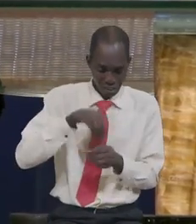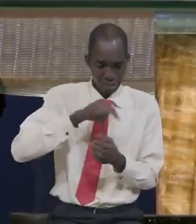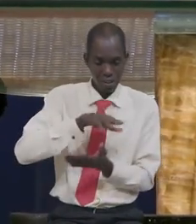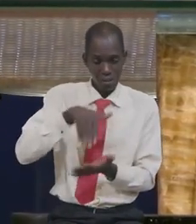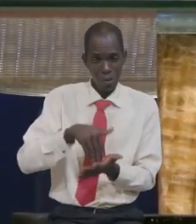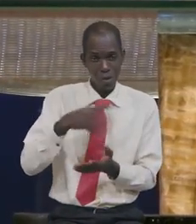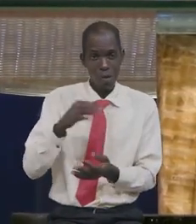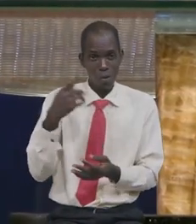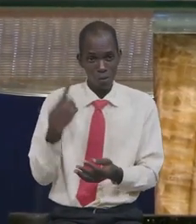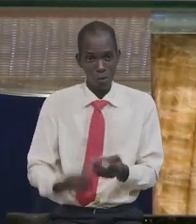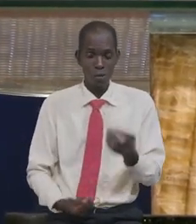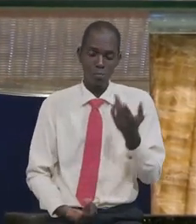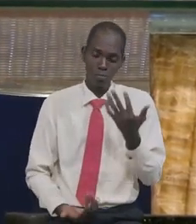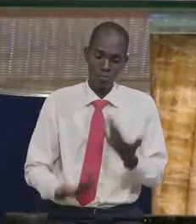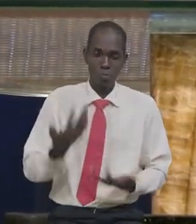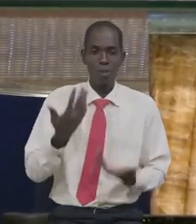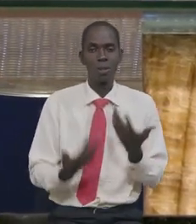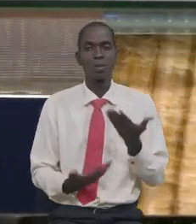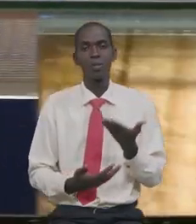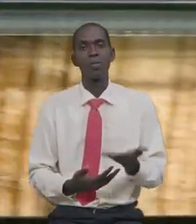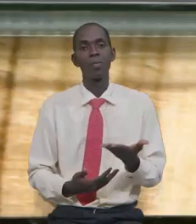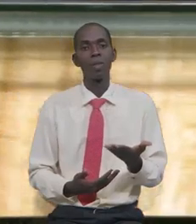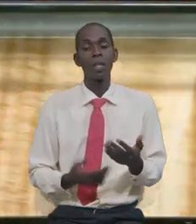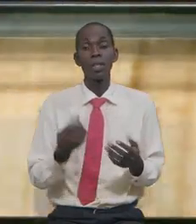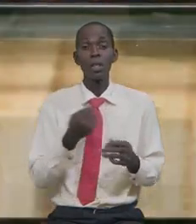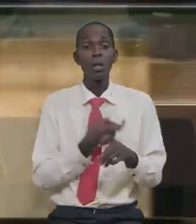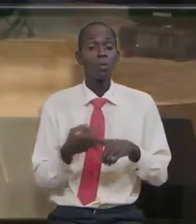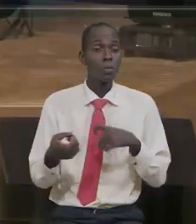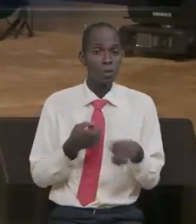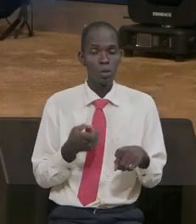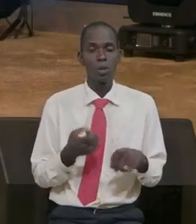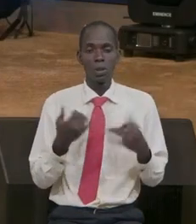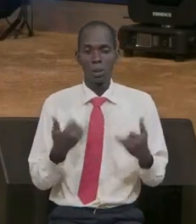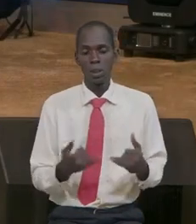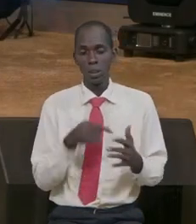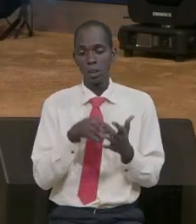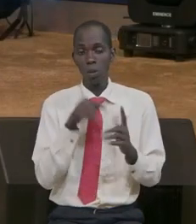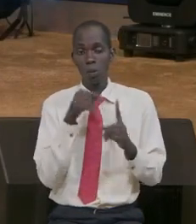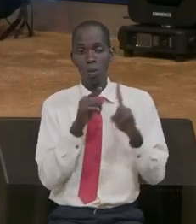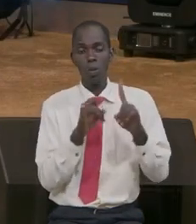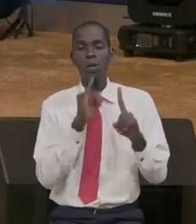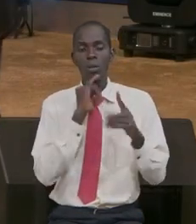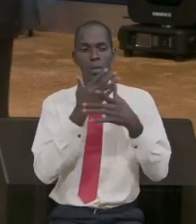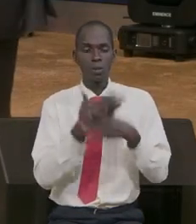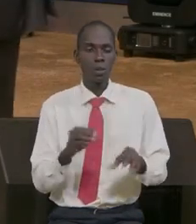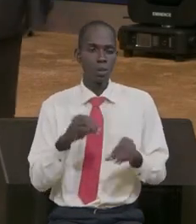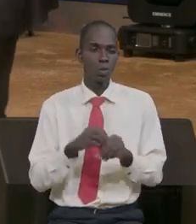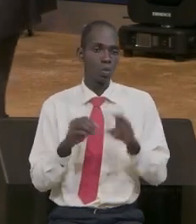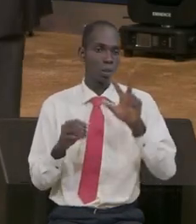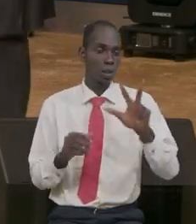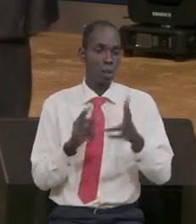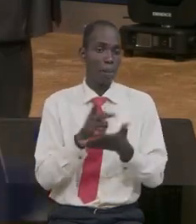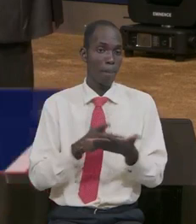the burning fiery furnace. The persecution, we divide this part to three sections. Number